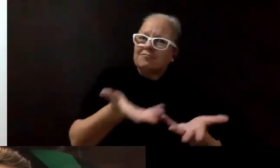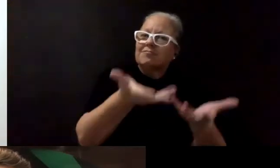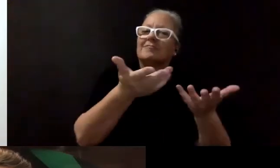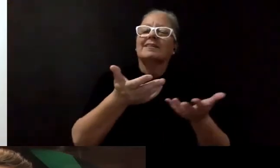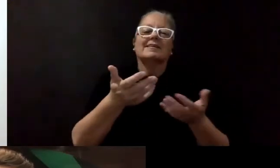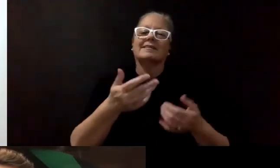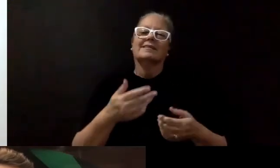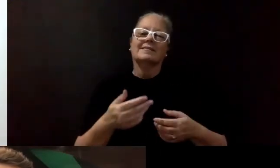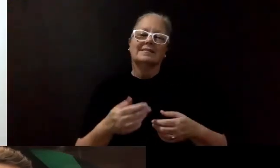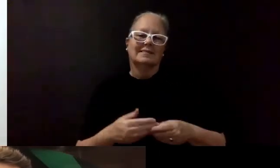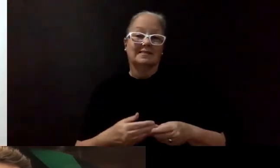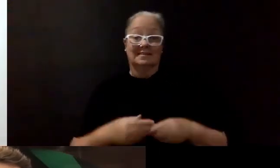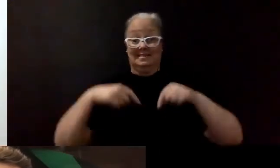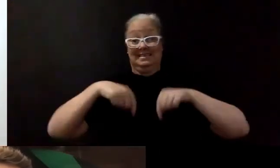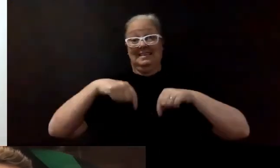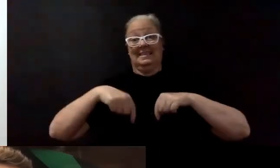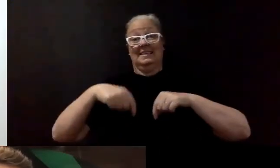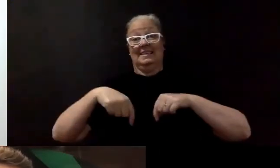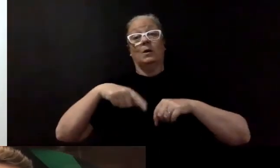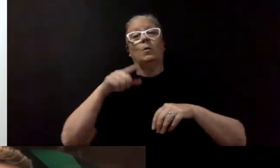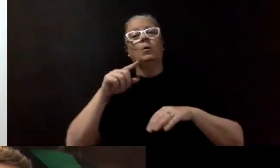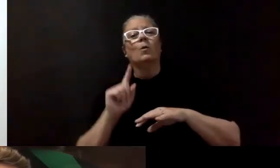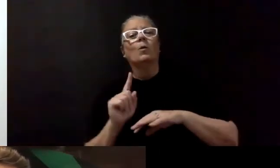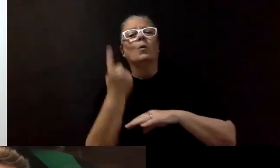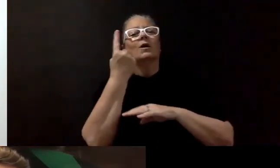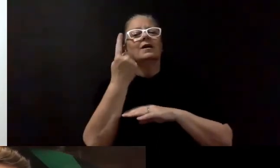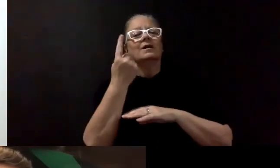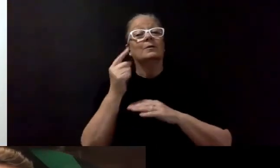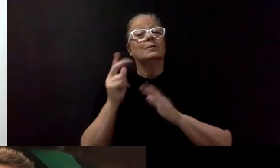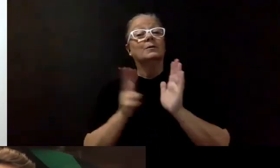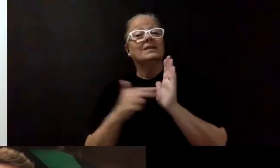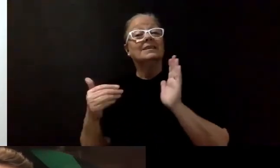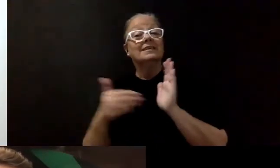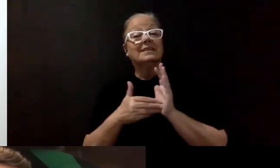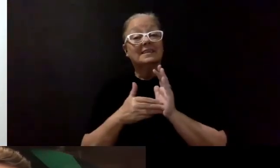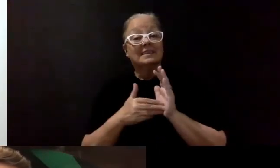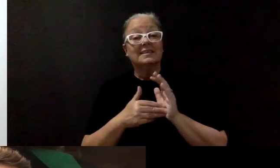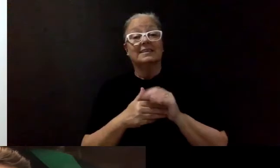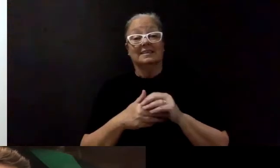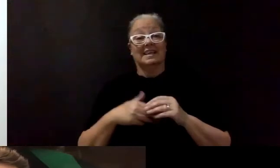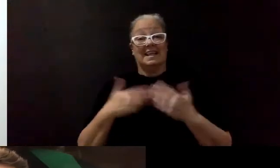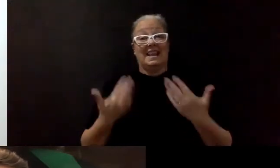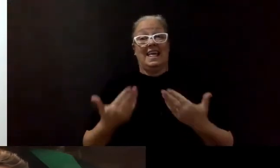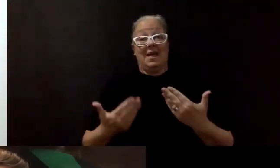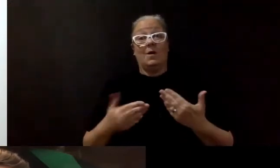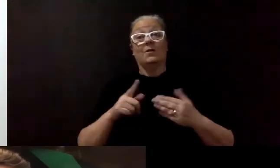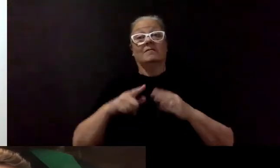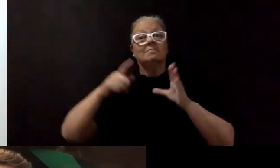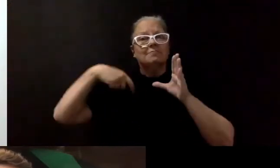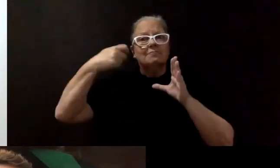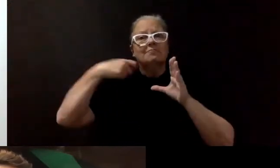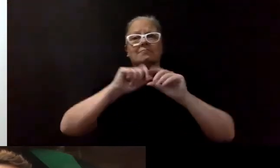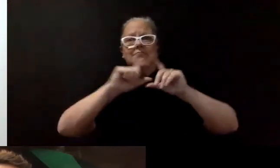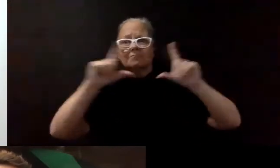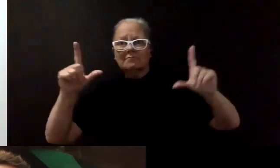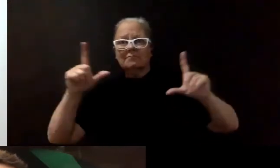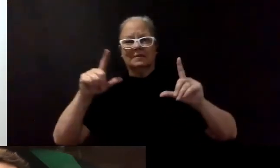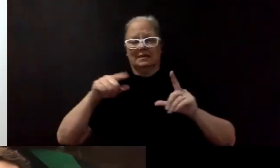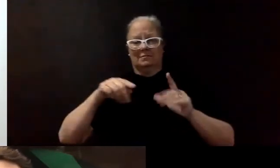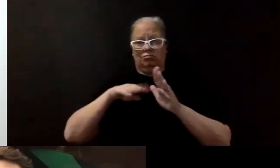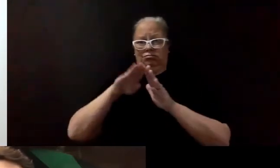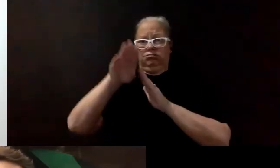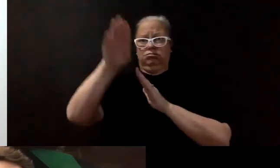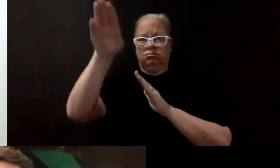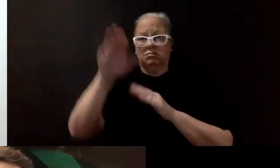rate, especially up here in Auckland. The screen sector here is growing at 16% annually. And that